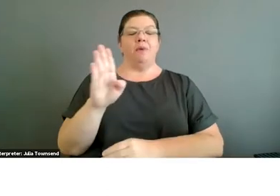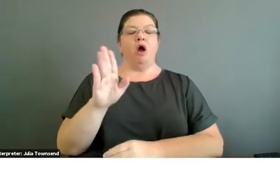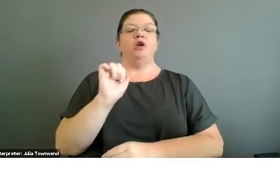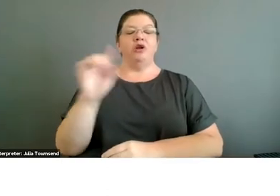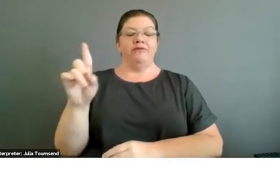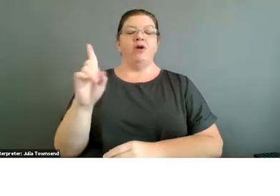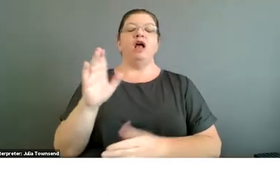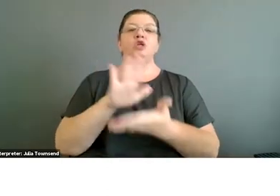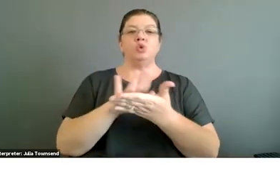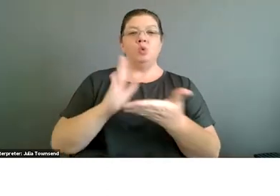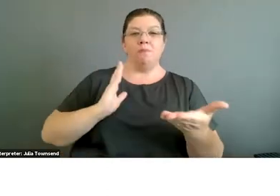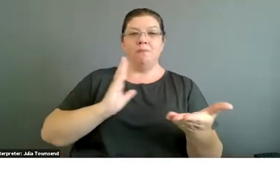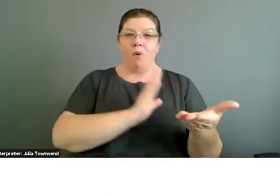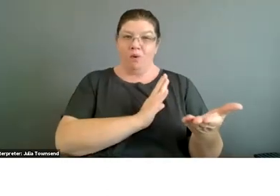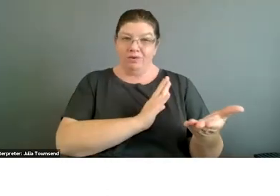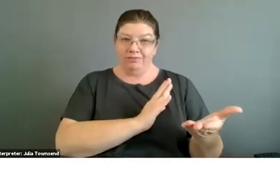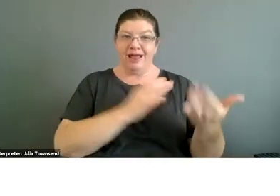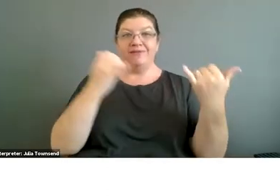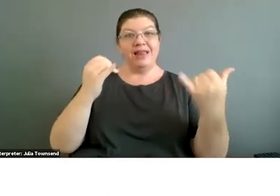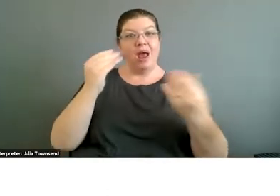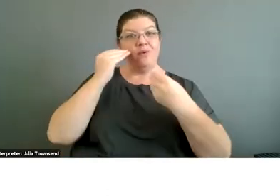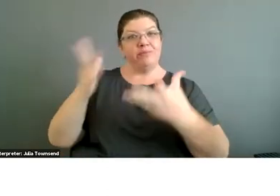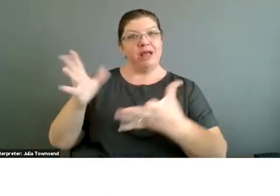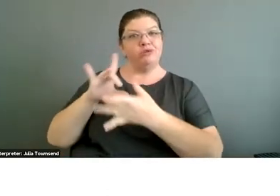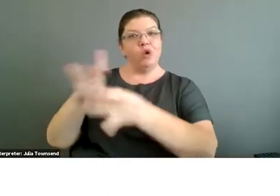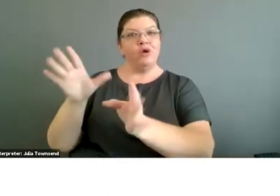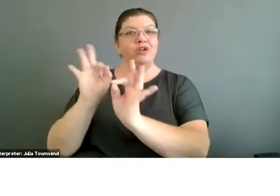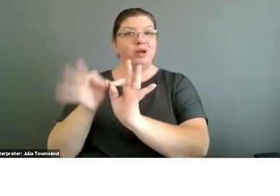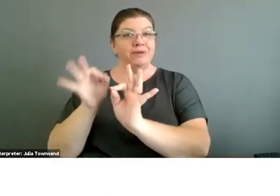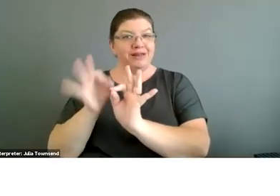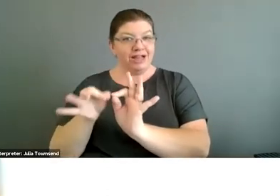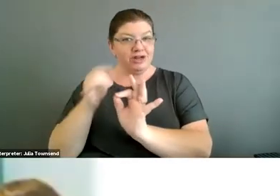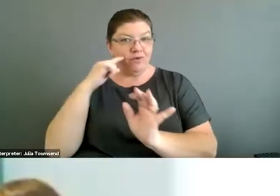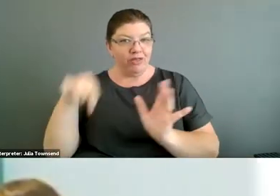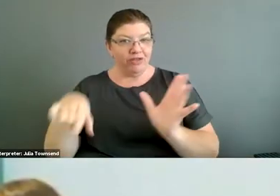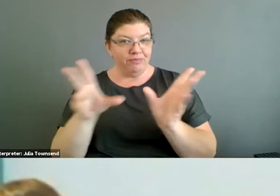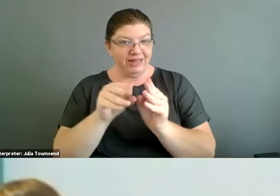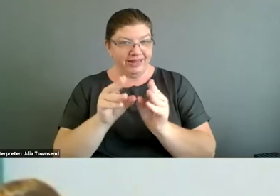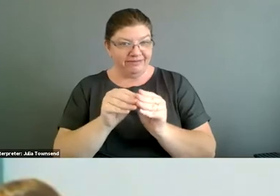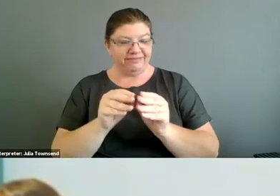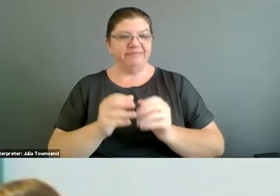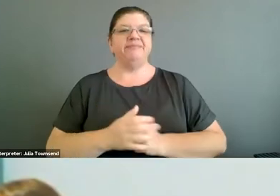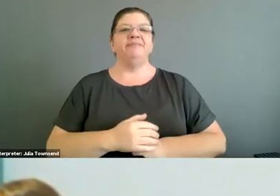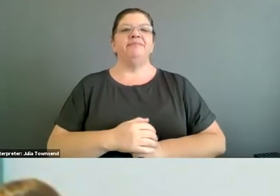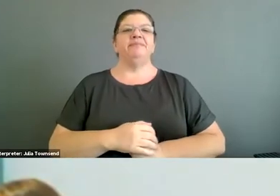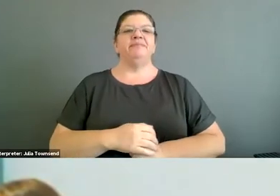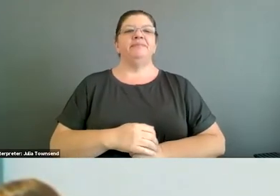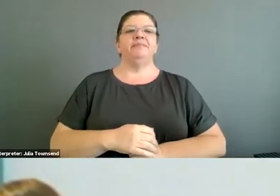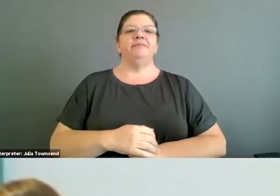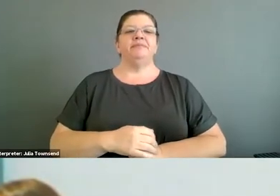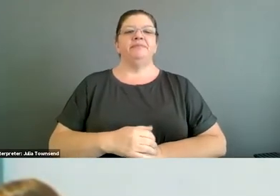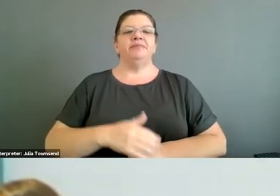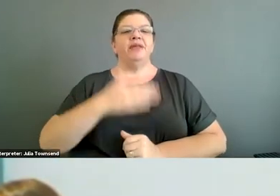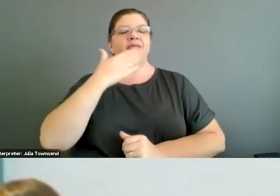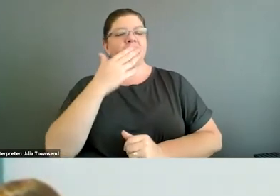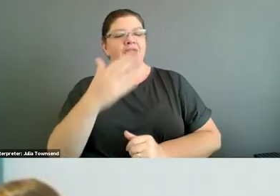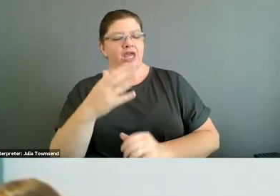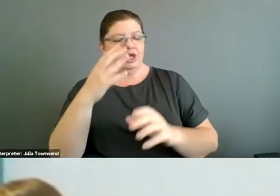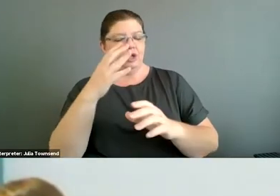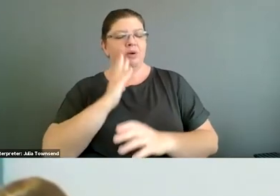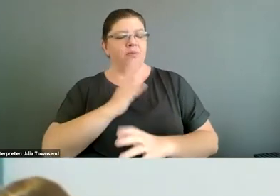Board. And now for information about interpretation for this meeting. Thank you, Board President